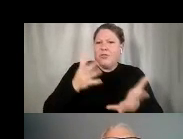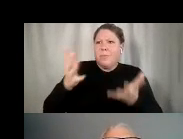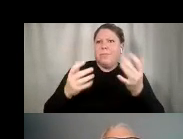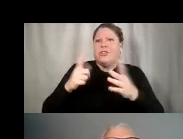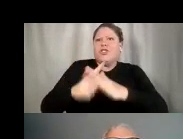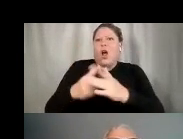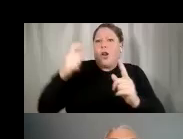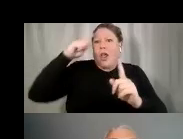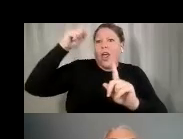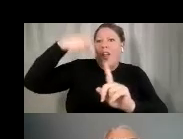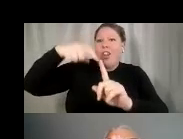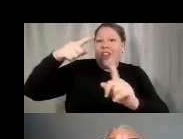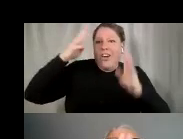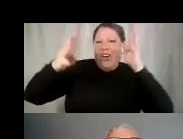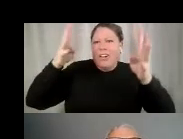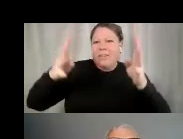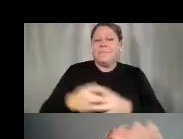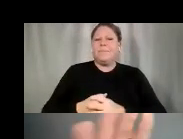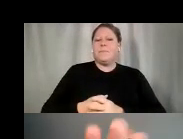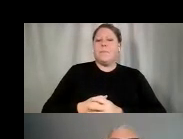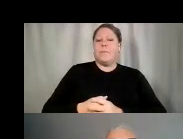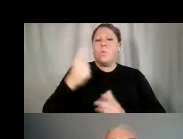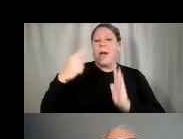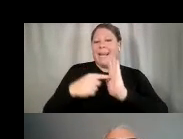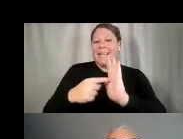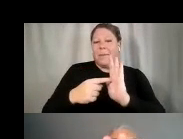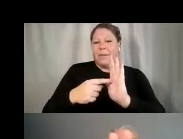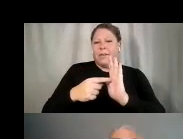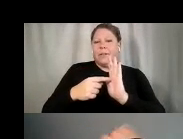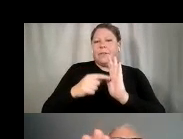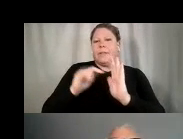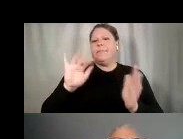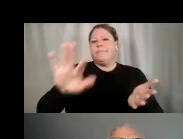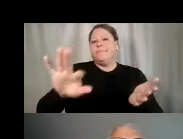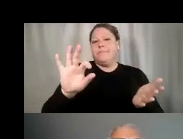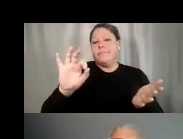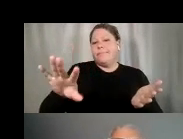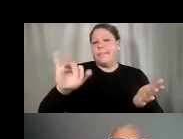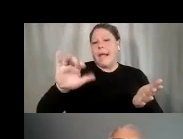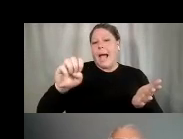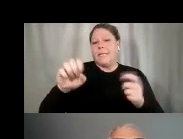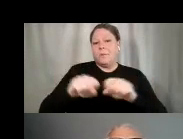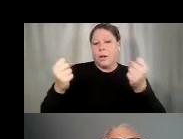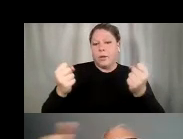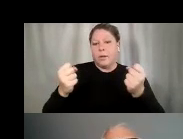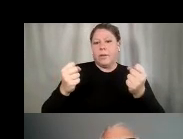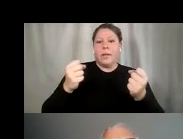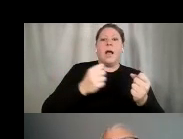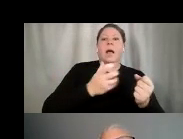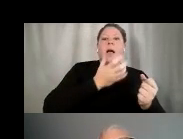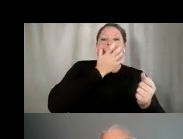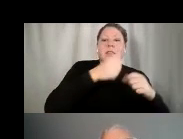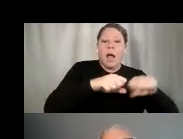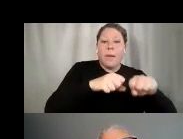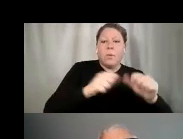example I have would be if I were to put out as an icebreaker, pair the idea of putting a lawnmower with a spoon,